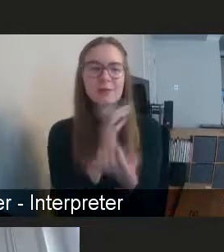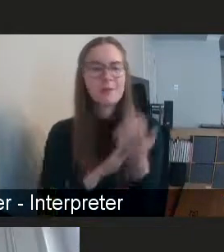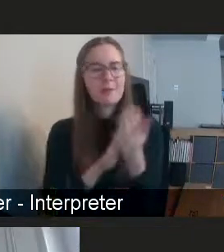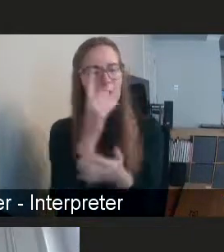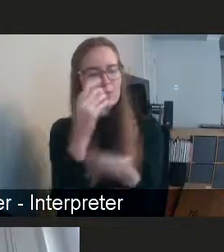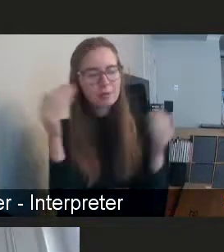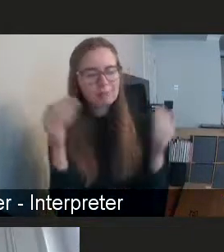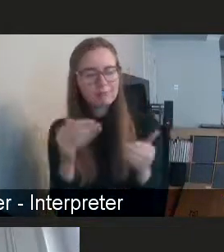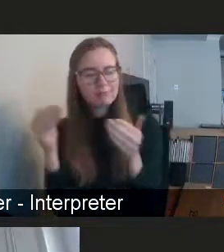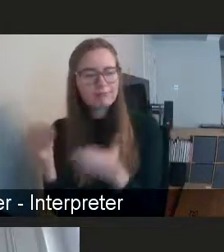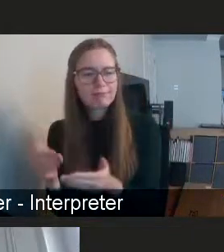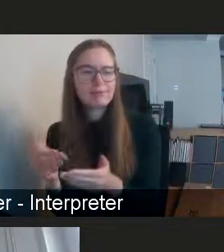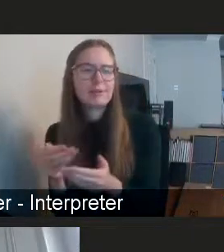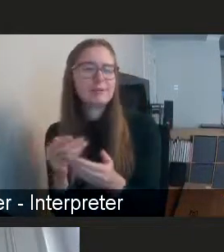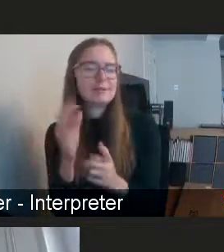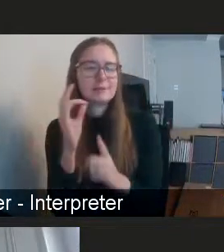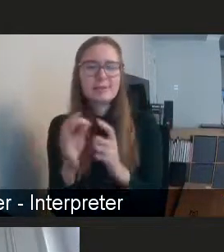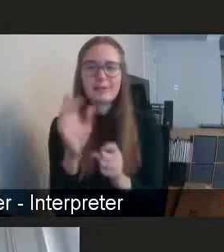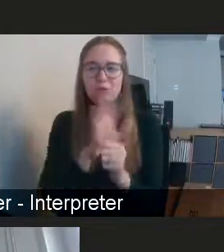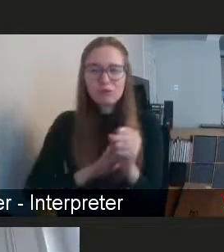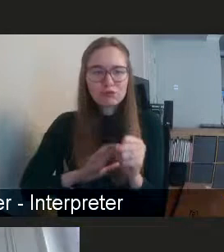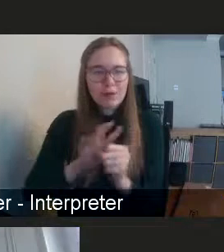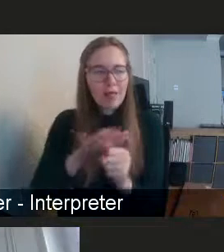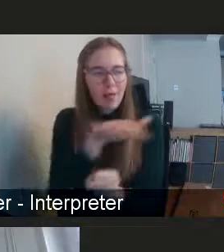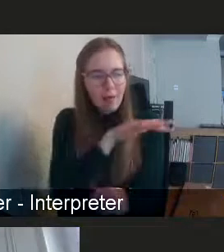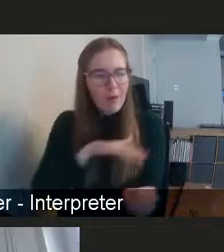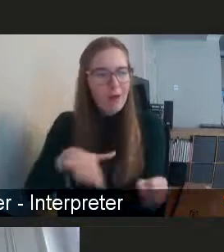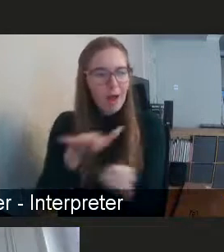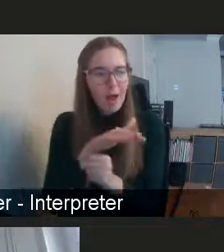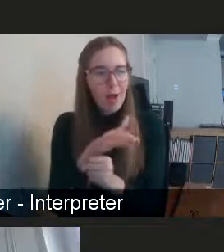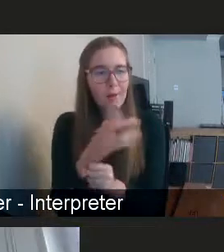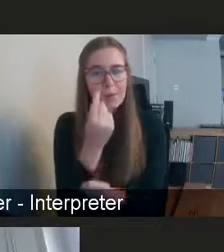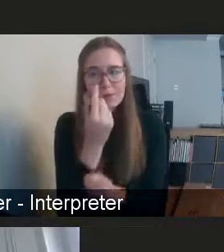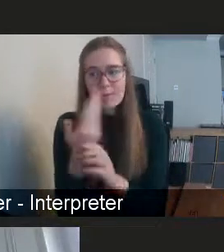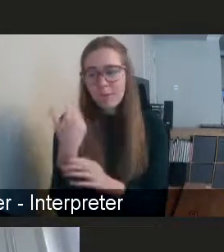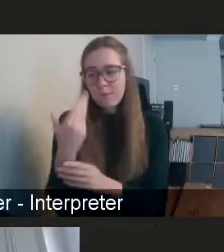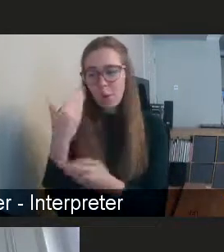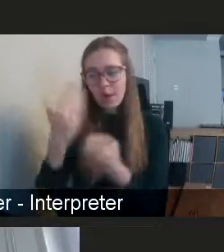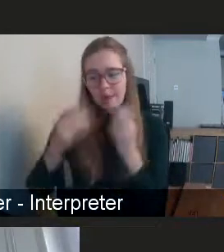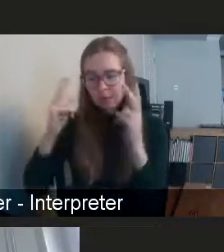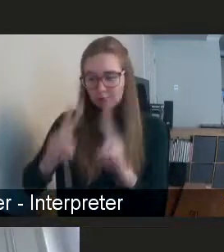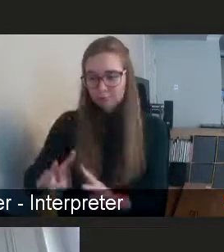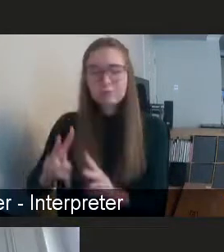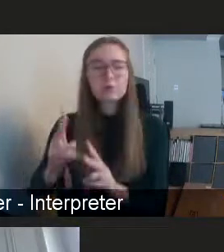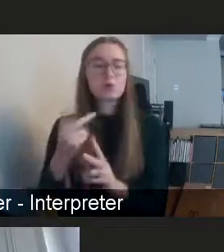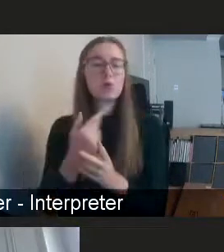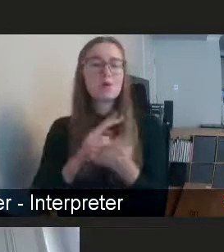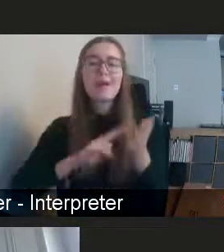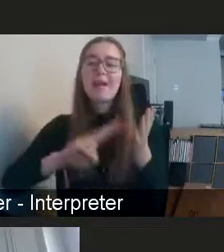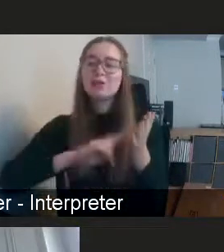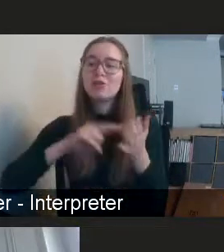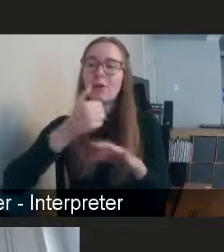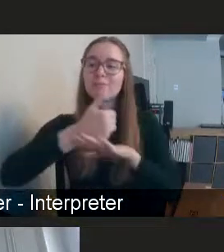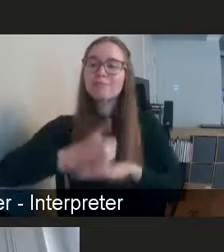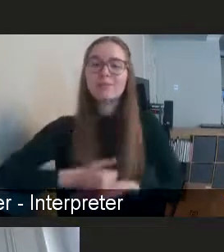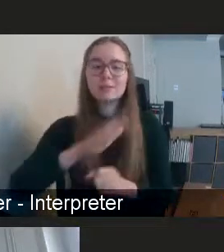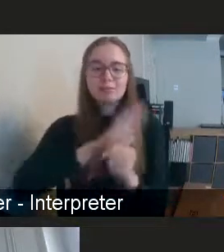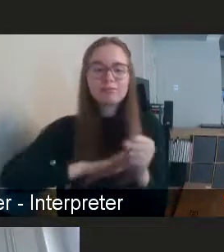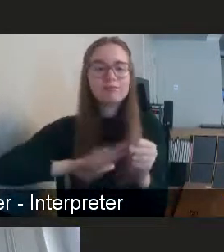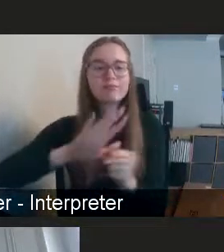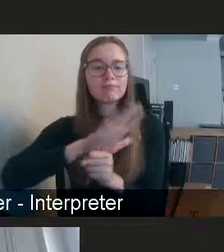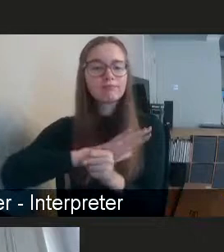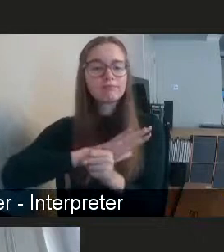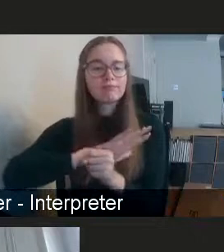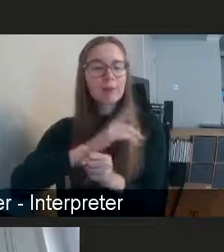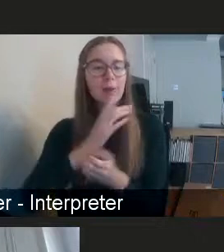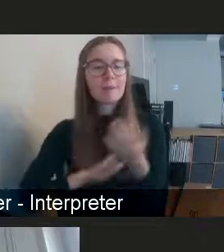certain regional areas which hadn't been looked at, so nature-based solutions, and they are going to emerge for that, and the